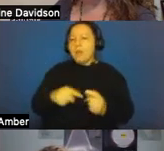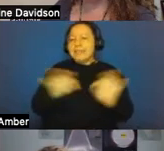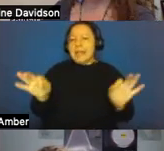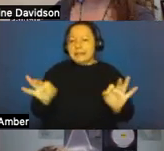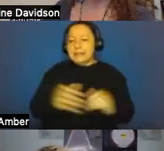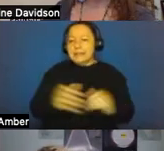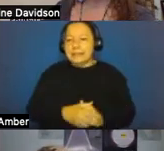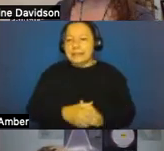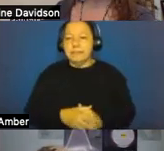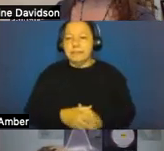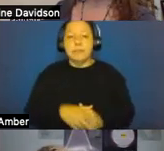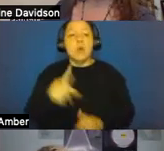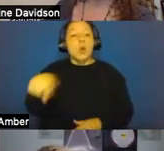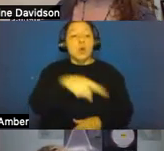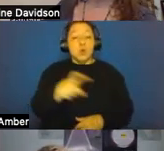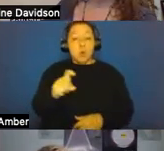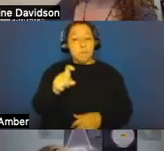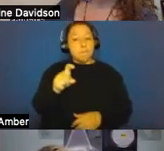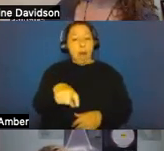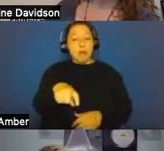You must forgive to heal.